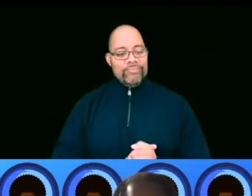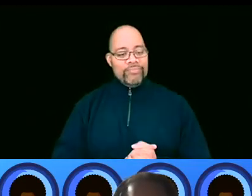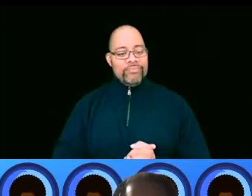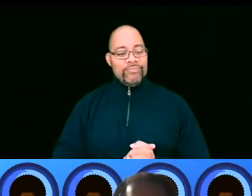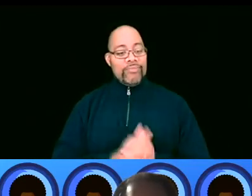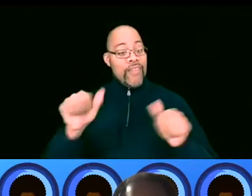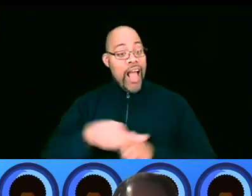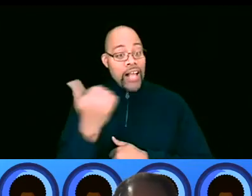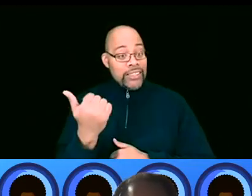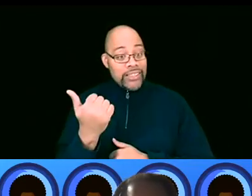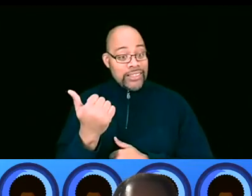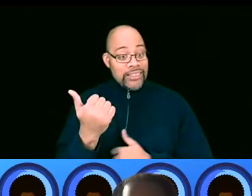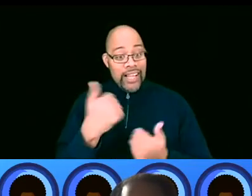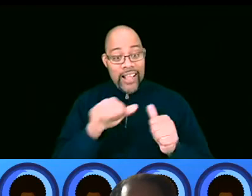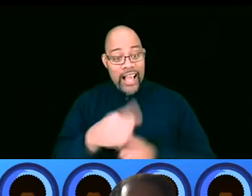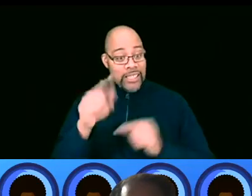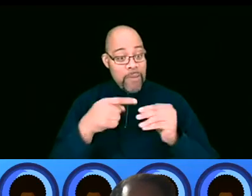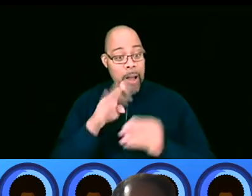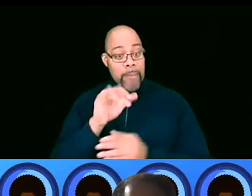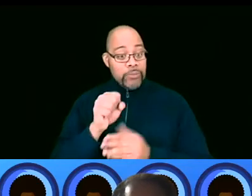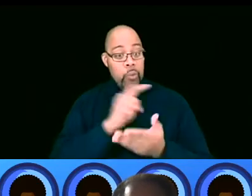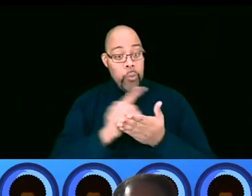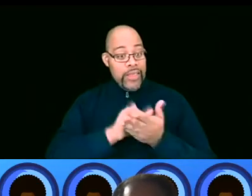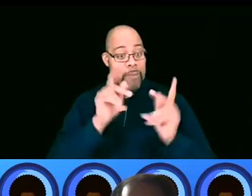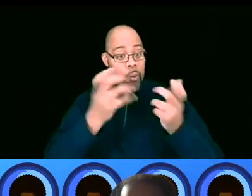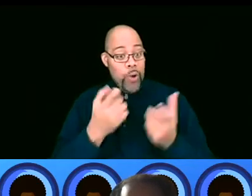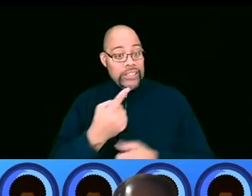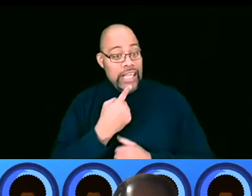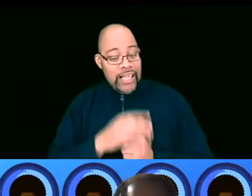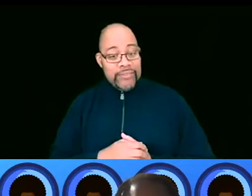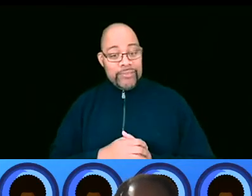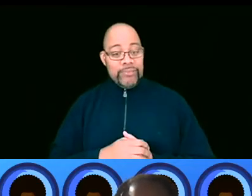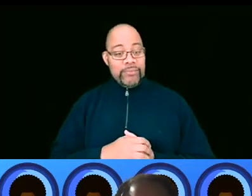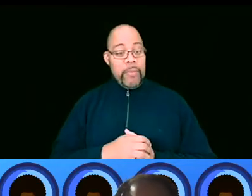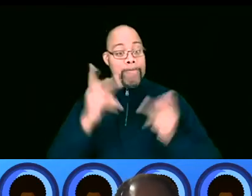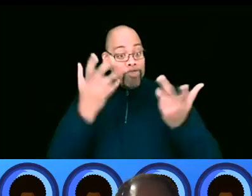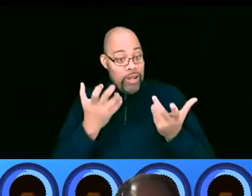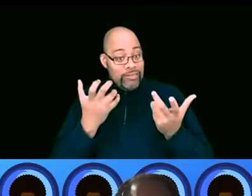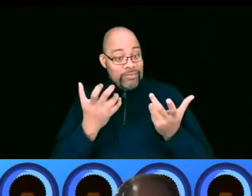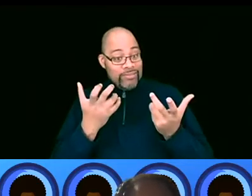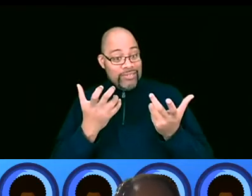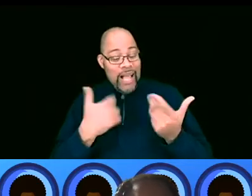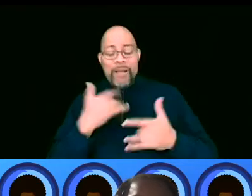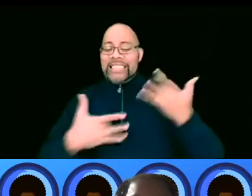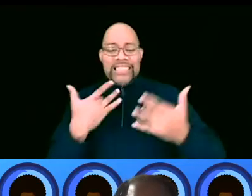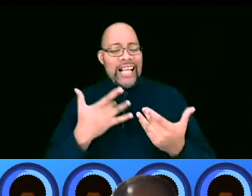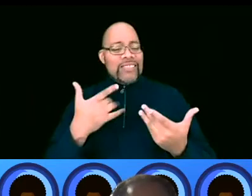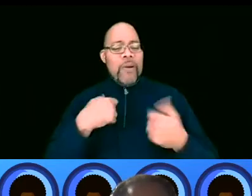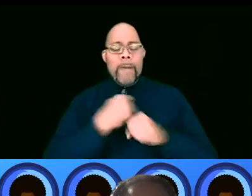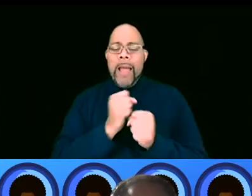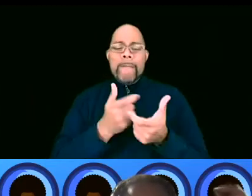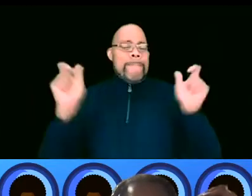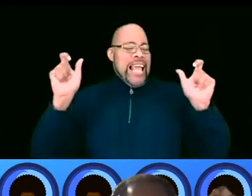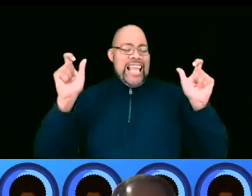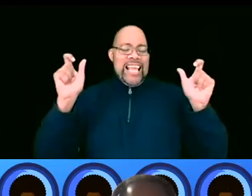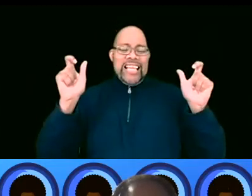there anything else, y'all? Anything else about BIMS week that folks want to say? Folks want to get out of their hearts. I'm just so excited. It's going to make a big